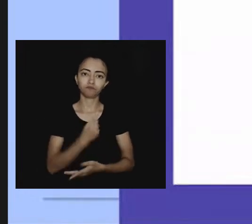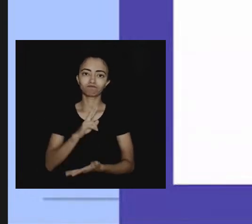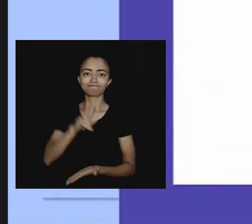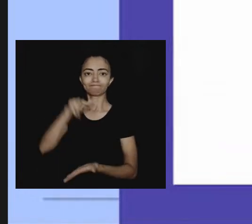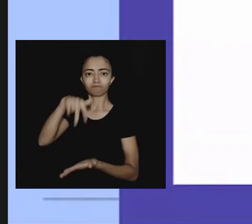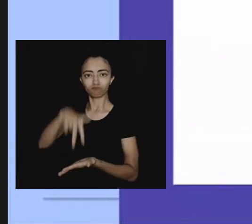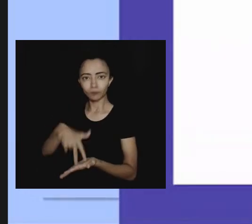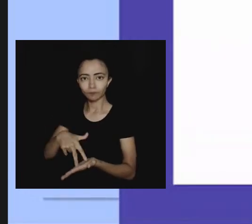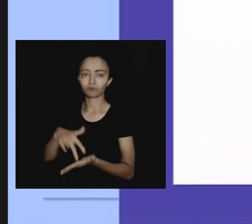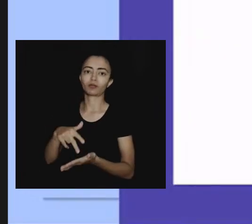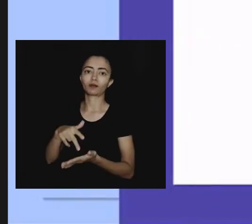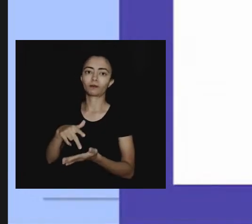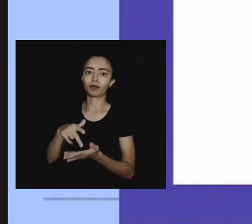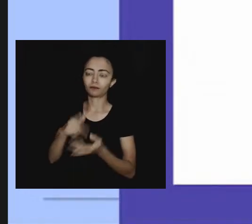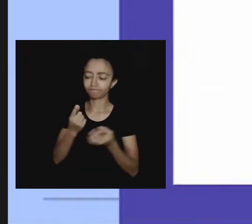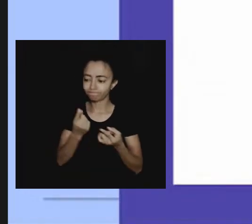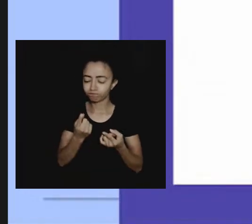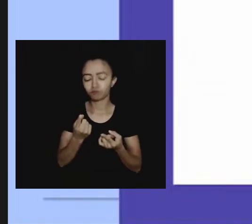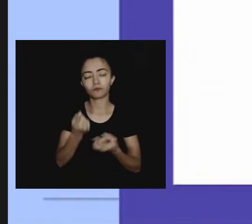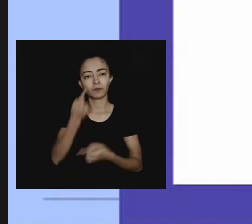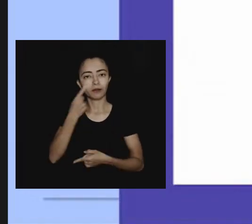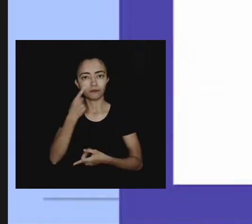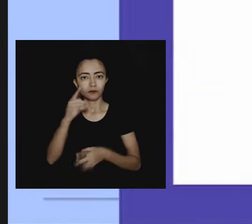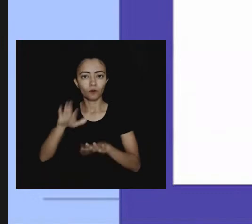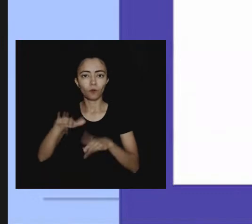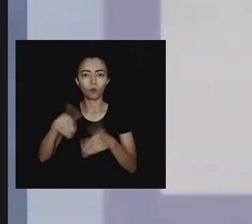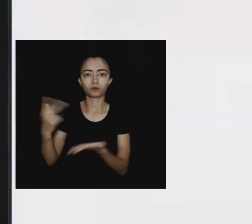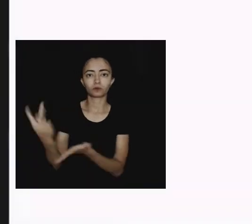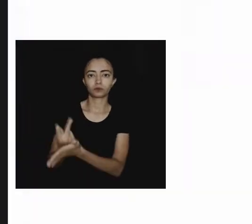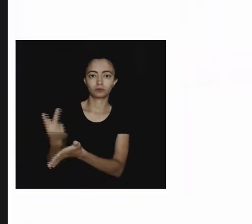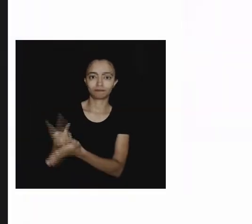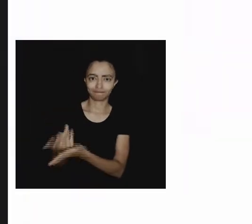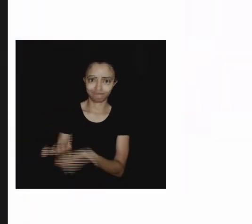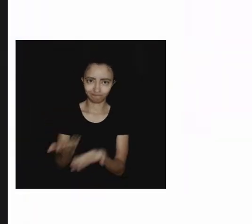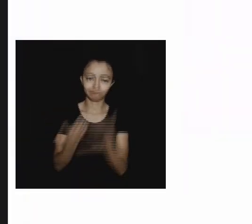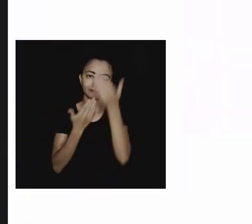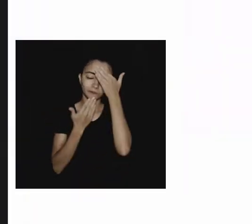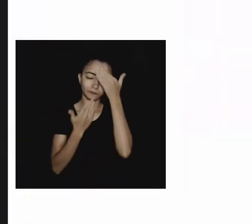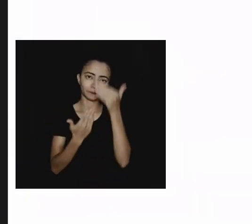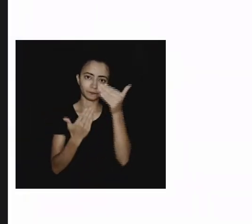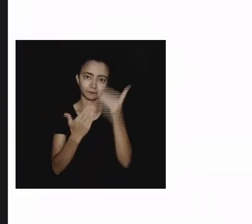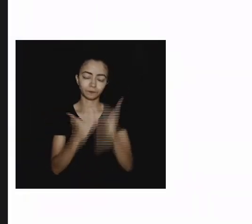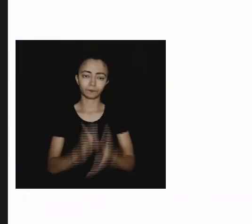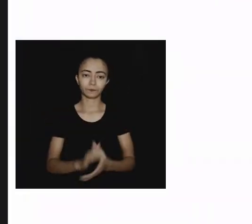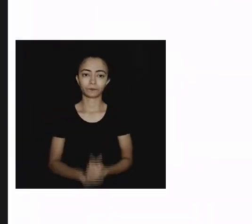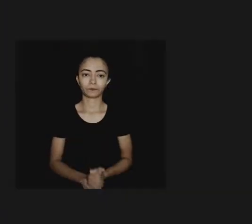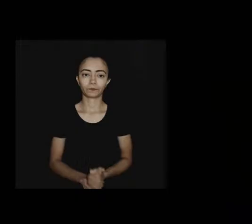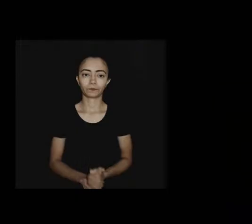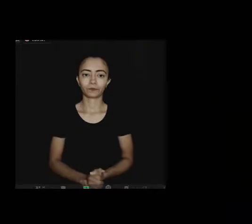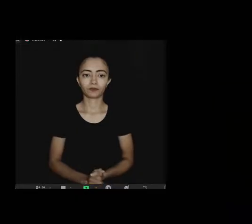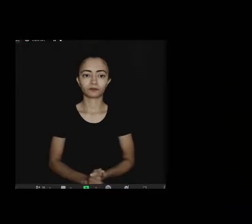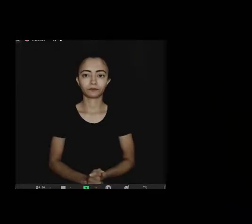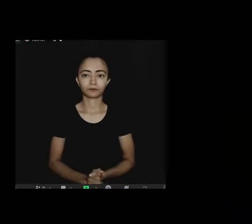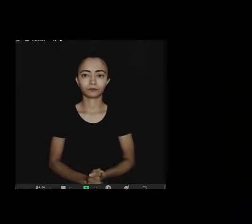practices that are really inadequate are happening, and we are here to really speak out.